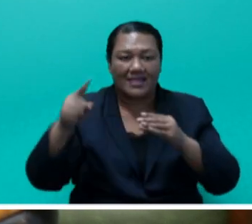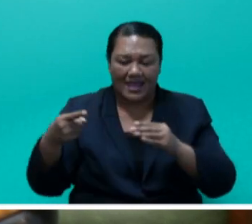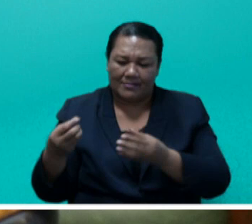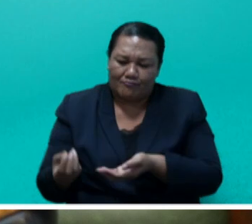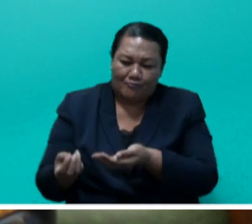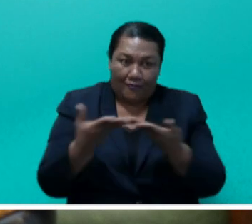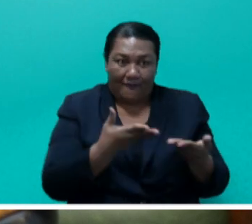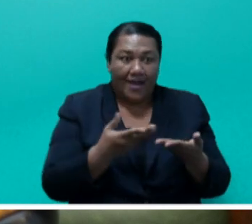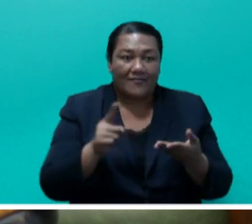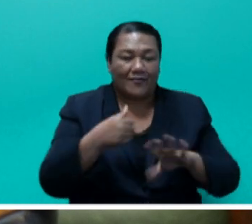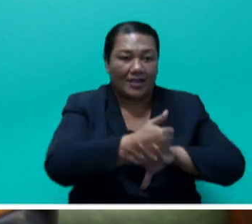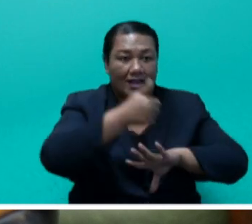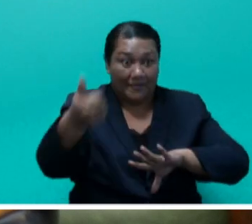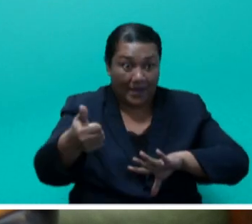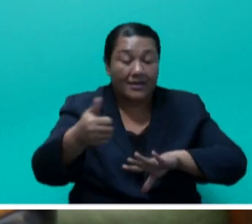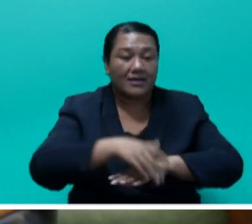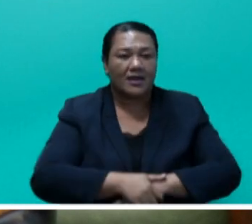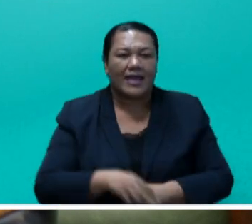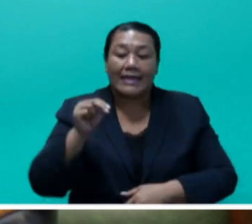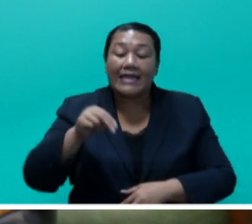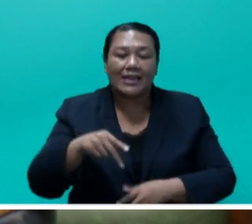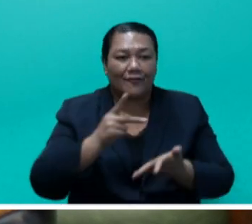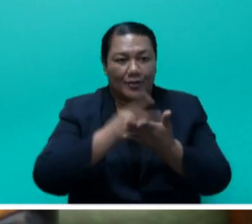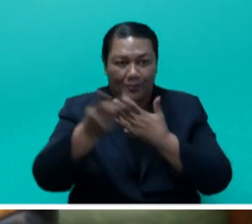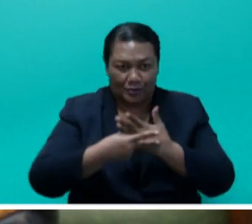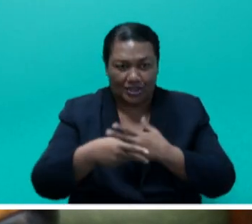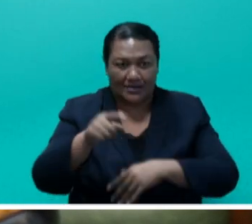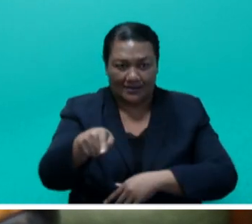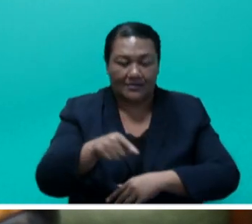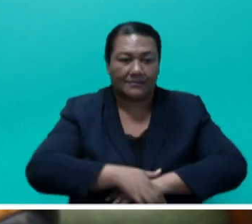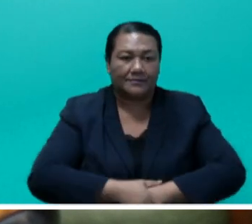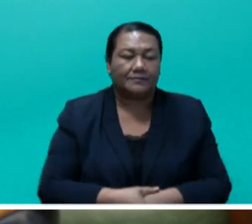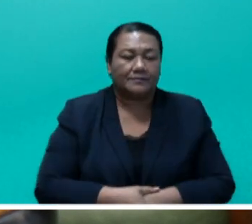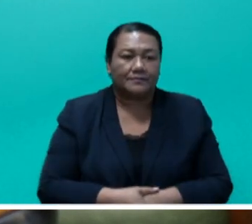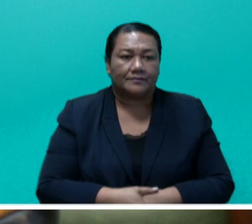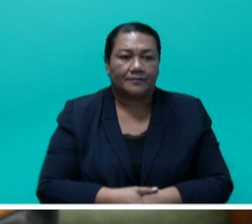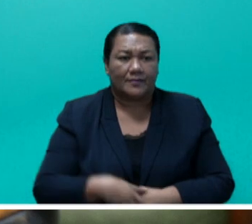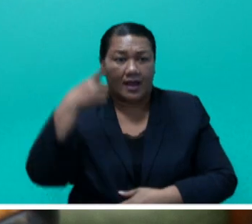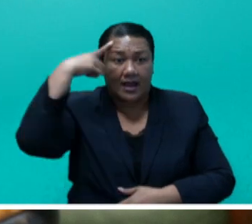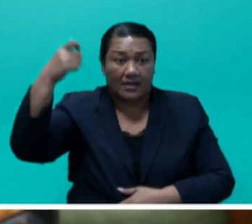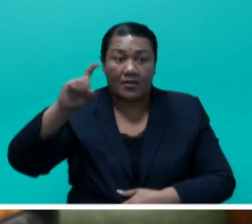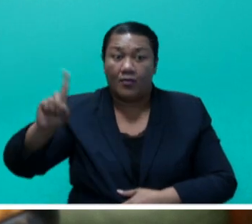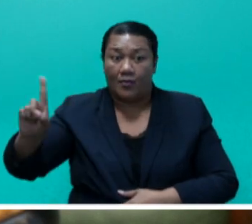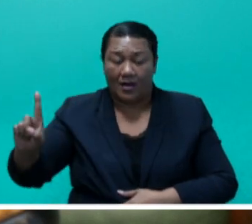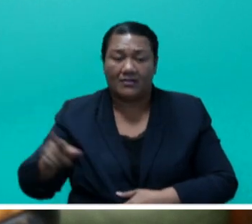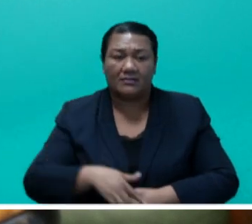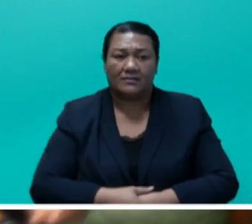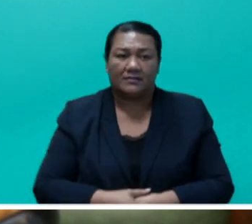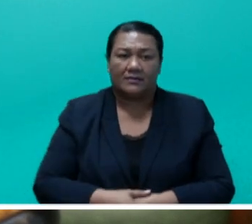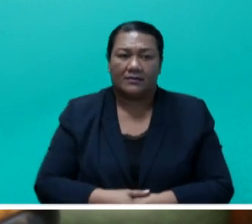the lead for the project. So the idea, Mr. Speaker, was